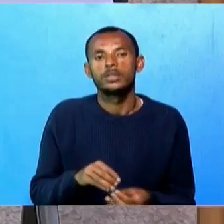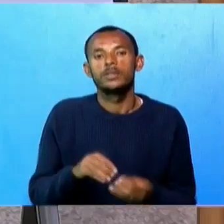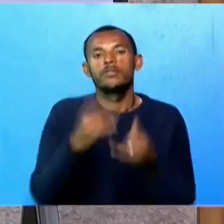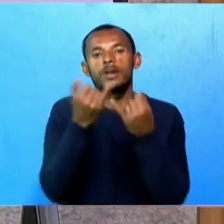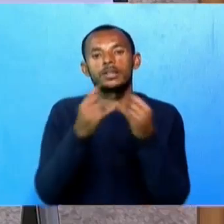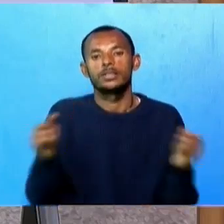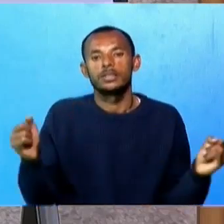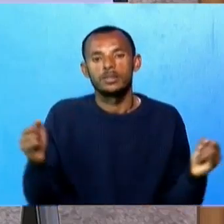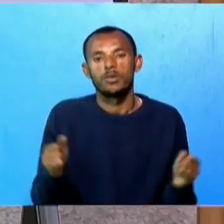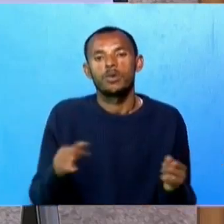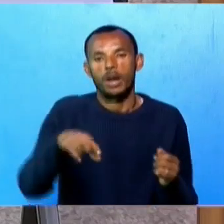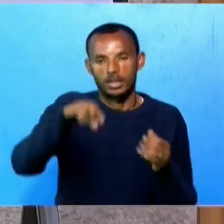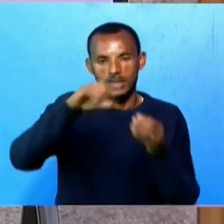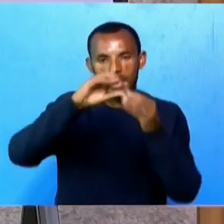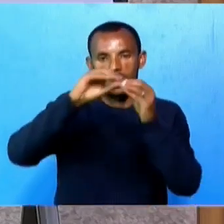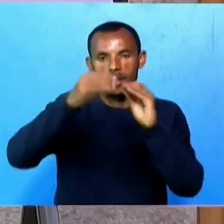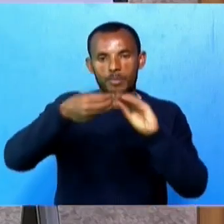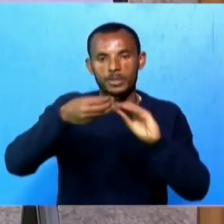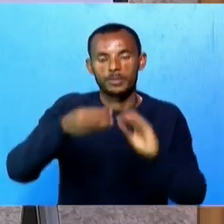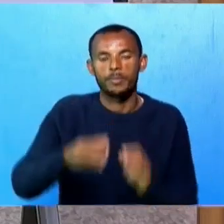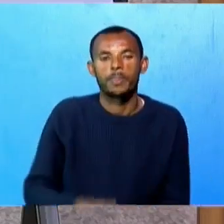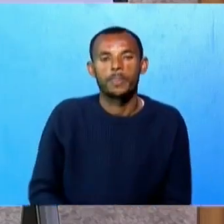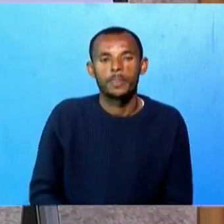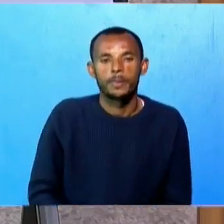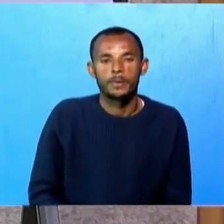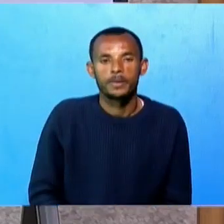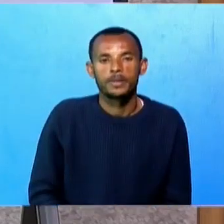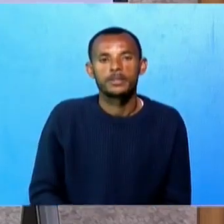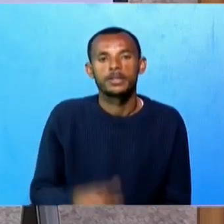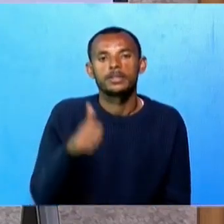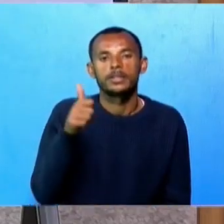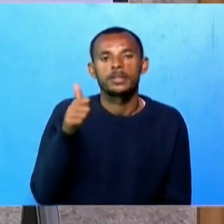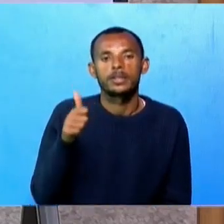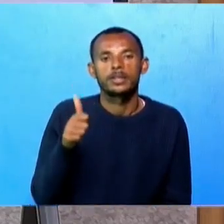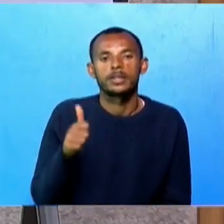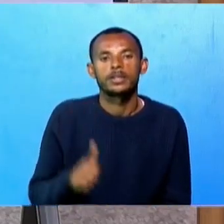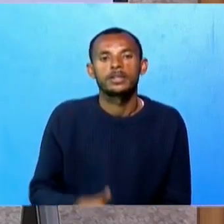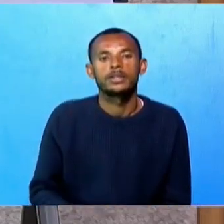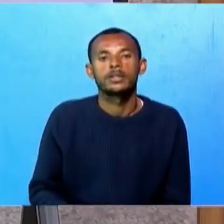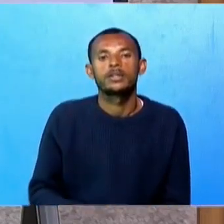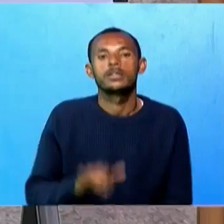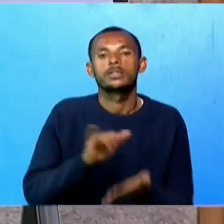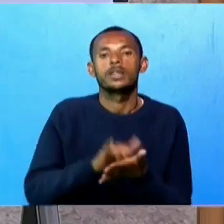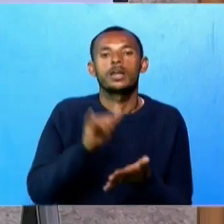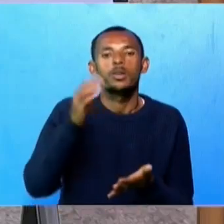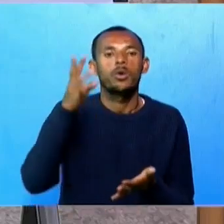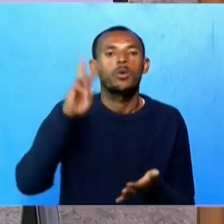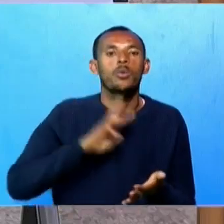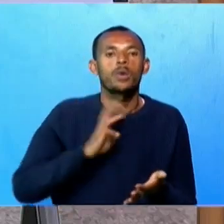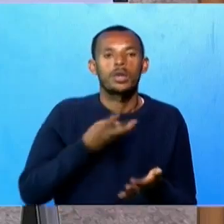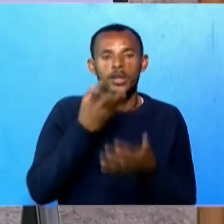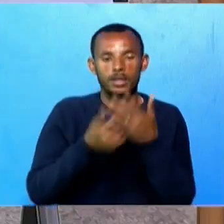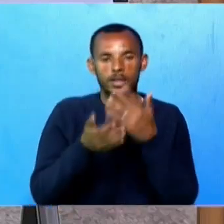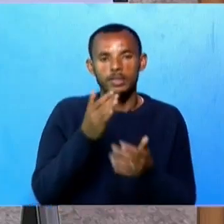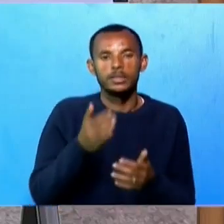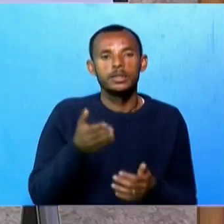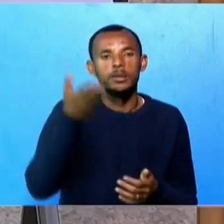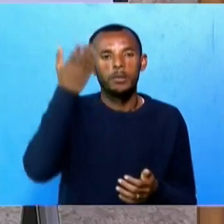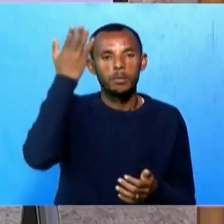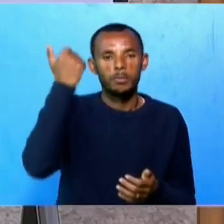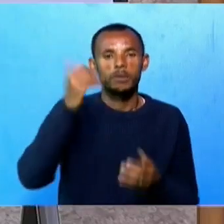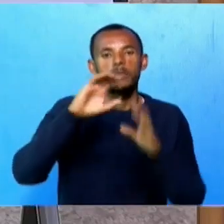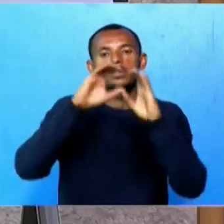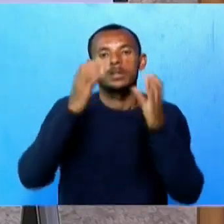fractions or rational numbers, right? The other thing that we had in our previous discussion